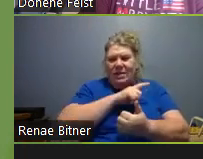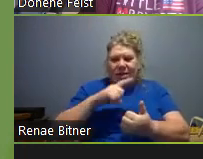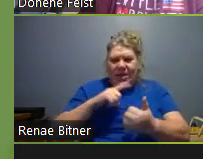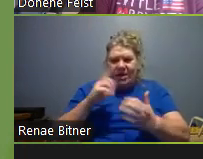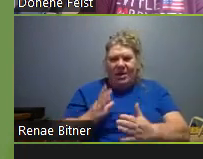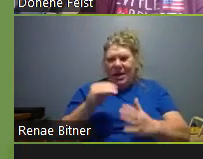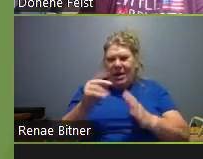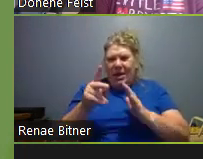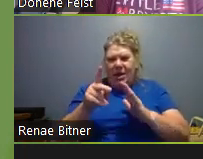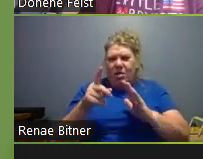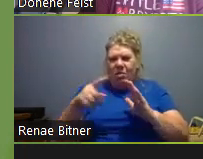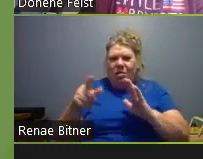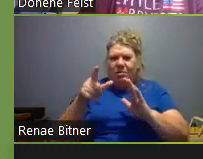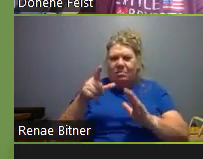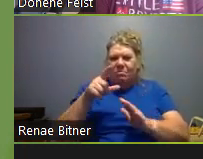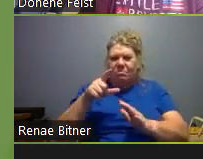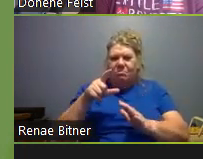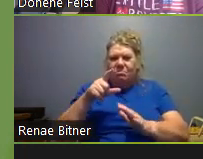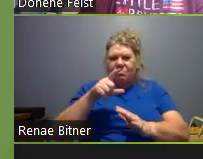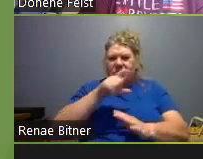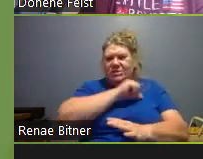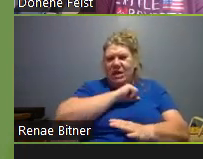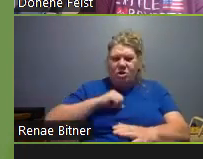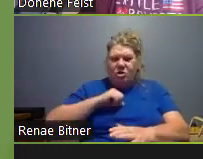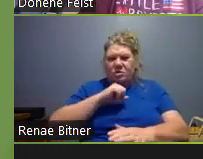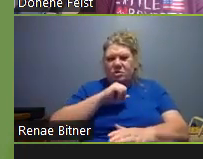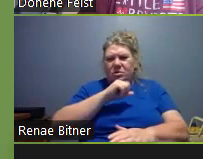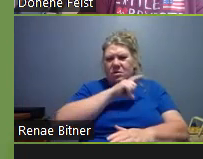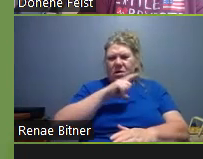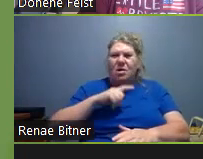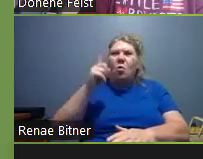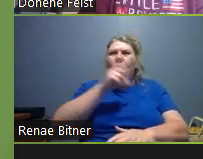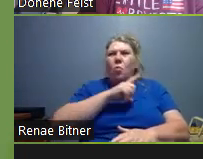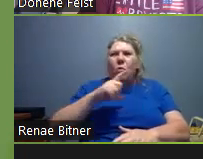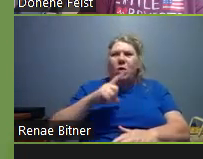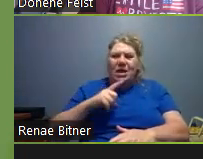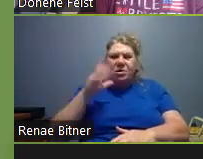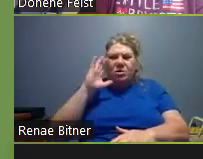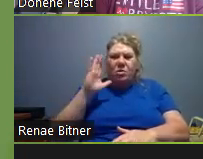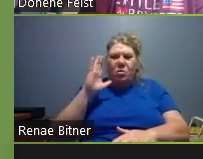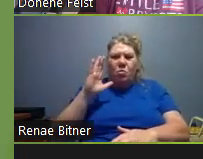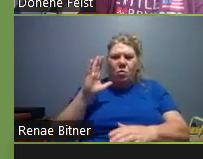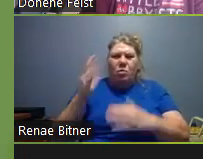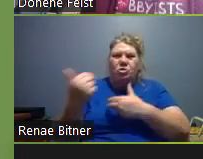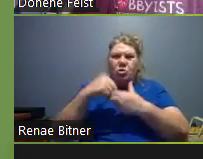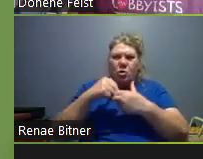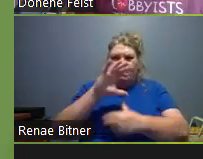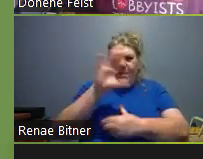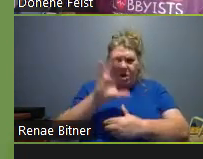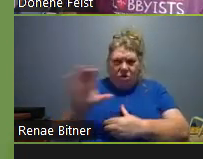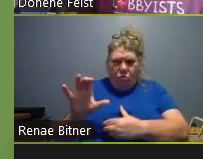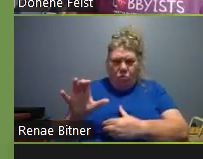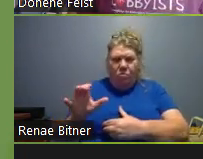and policymakers. We have a legislator that comes or is on by Zoom. We've had that a couple times